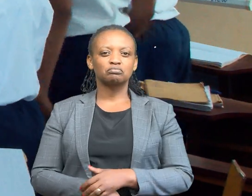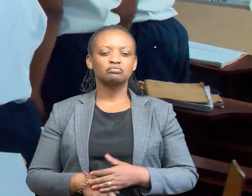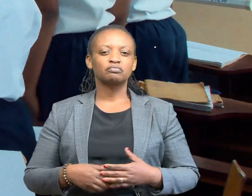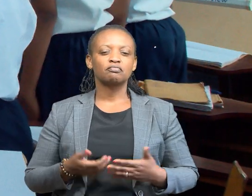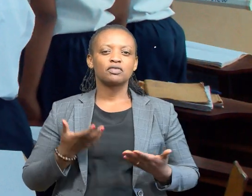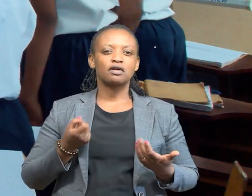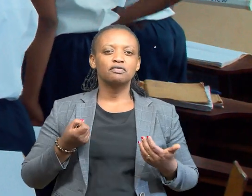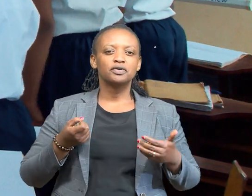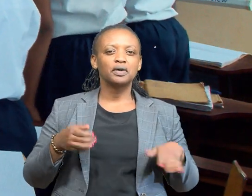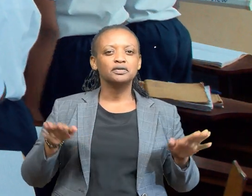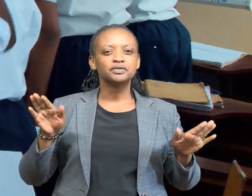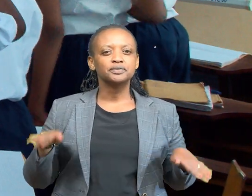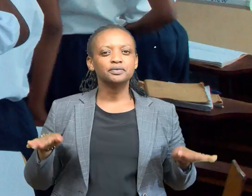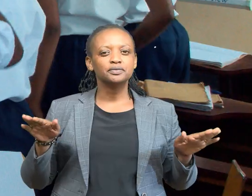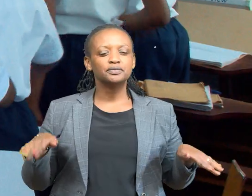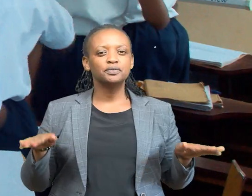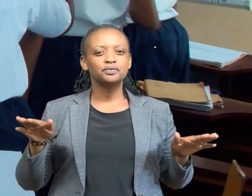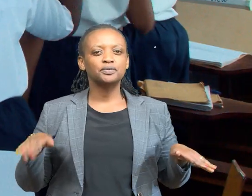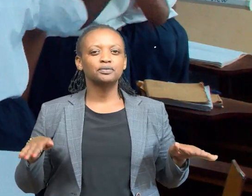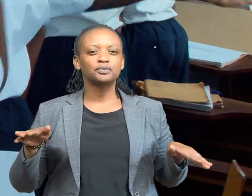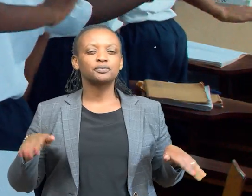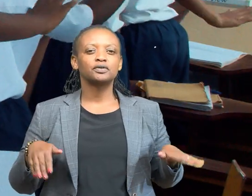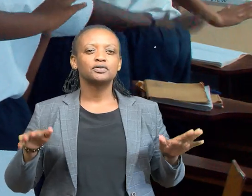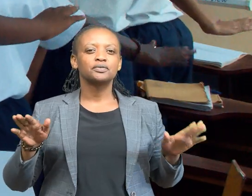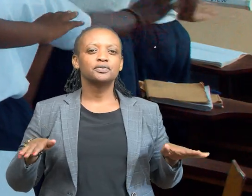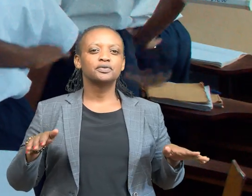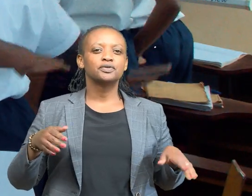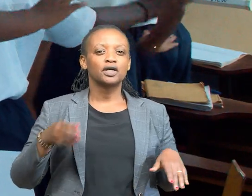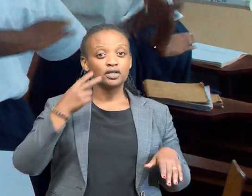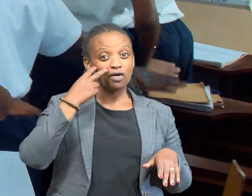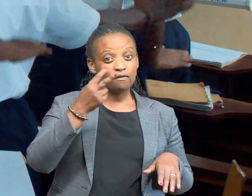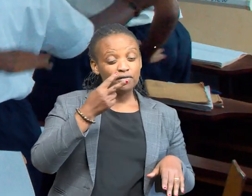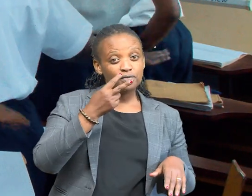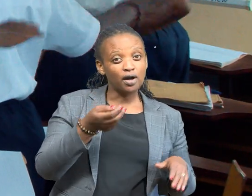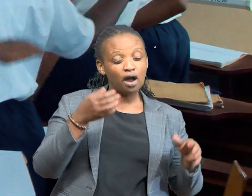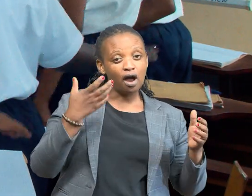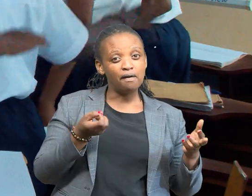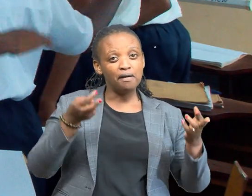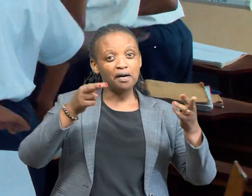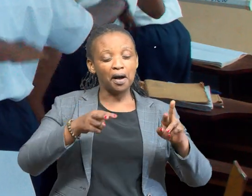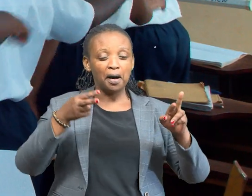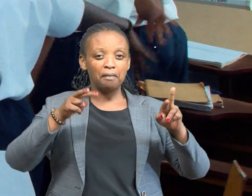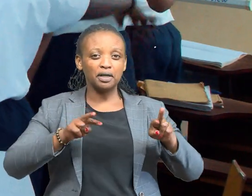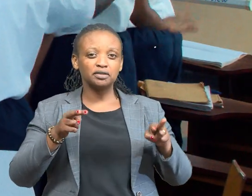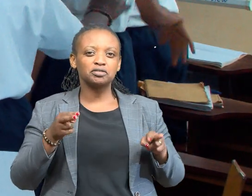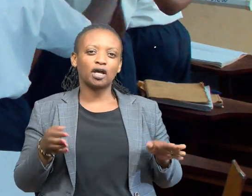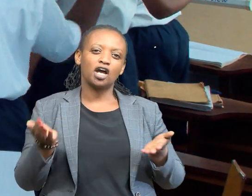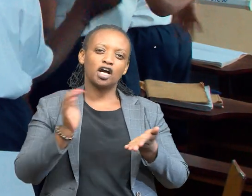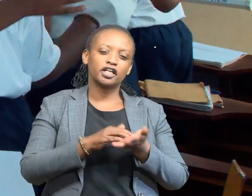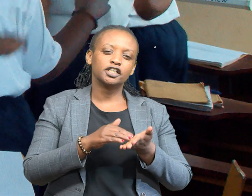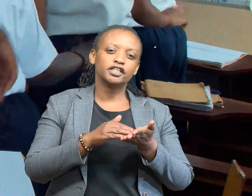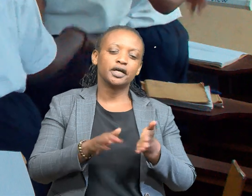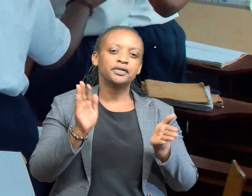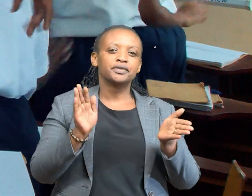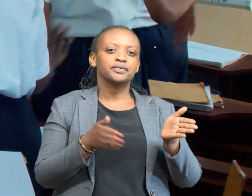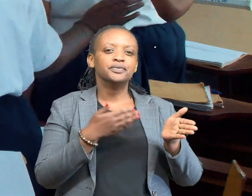attention! Penguins. Begin! Right flipper, have you Ever seen a penguin come potty? Take